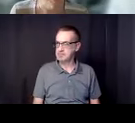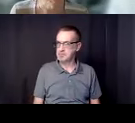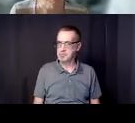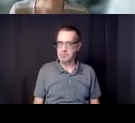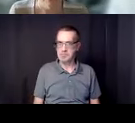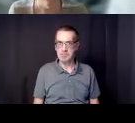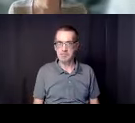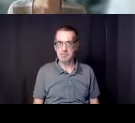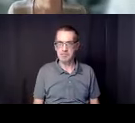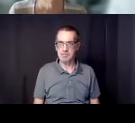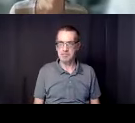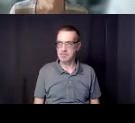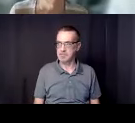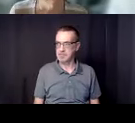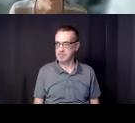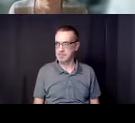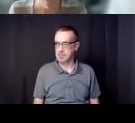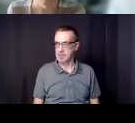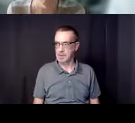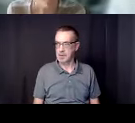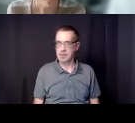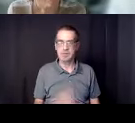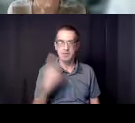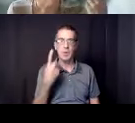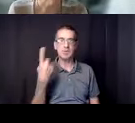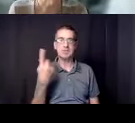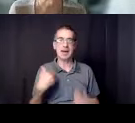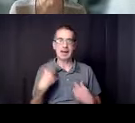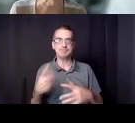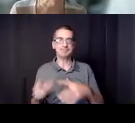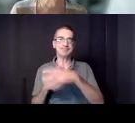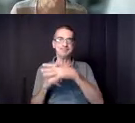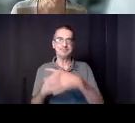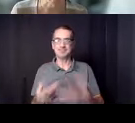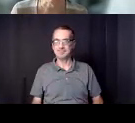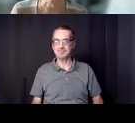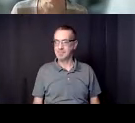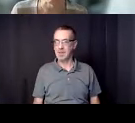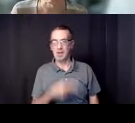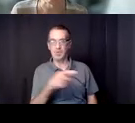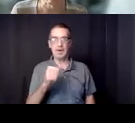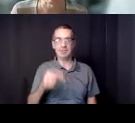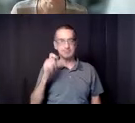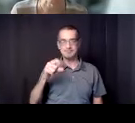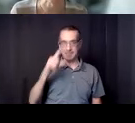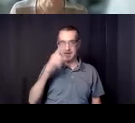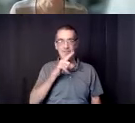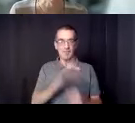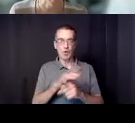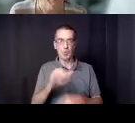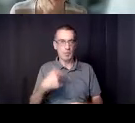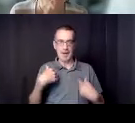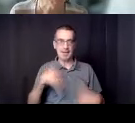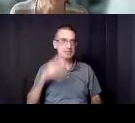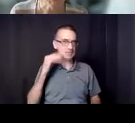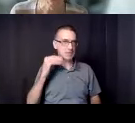that. Because it's always something. Yeah, yes, you all can attest to that. We tested this